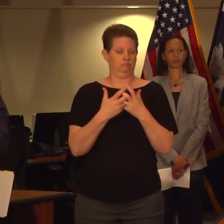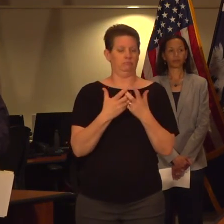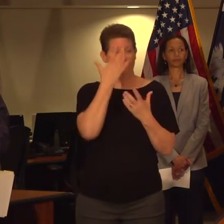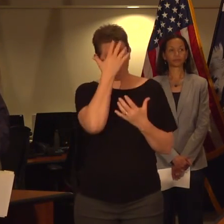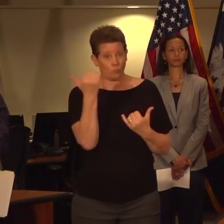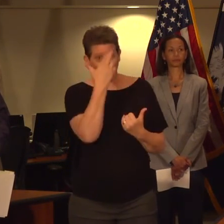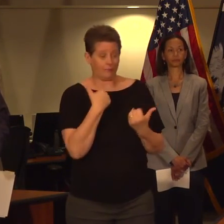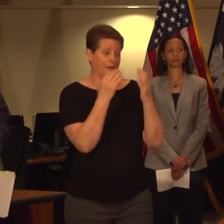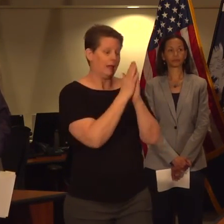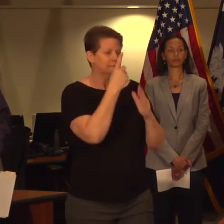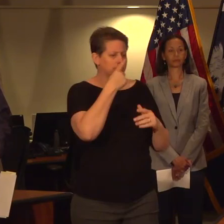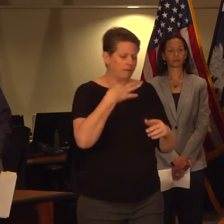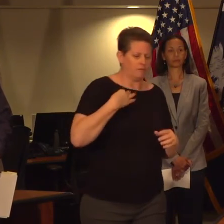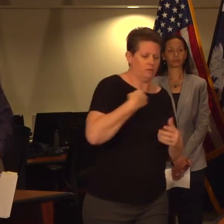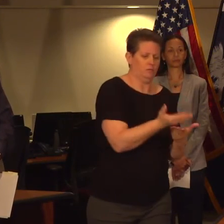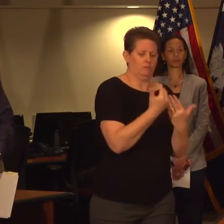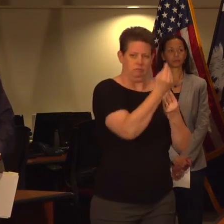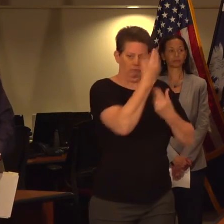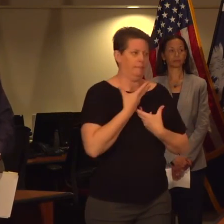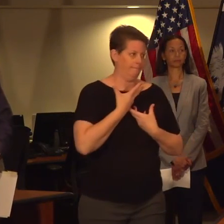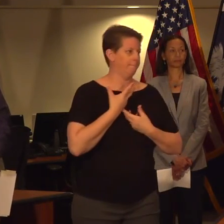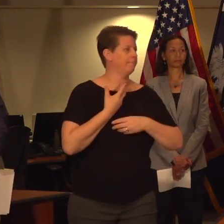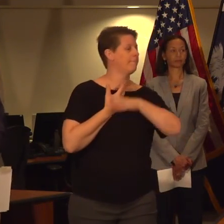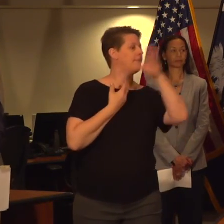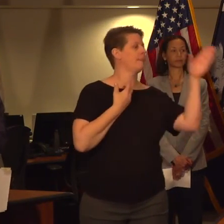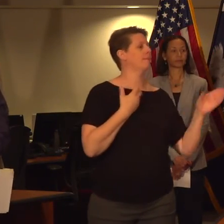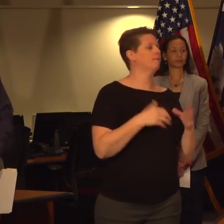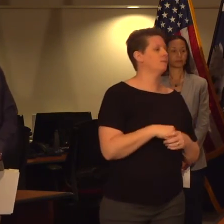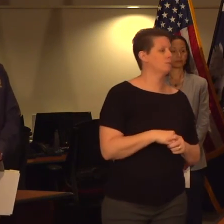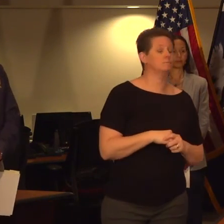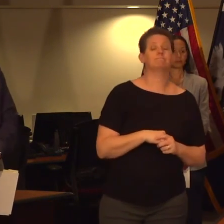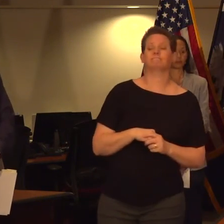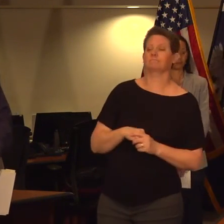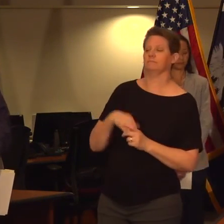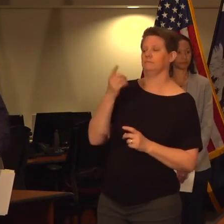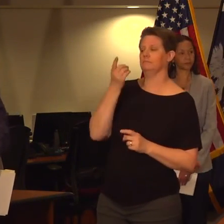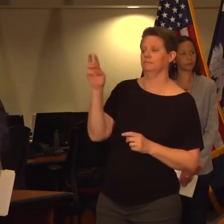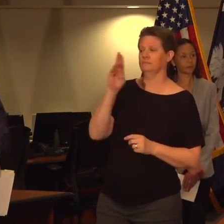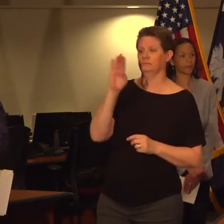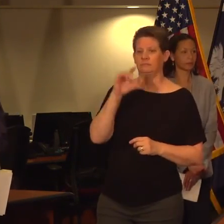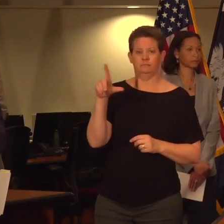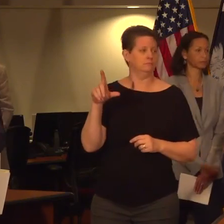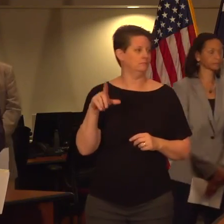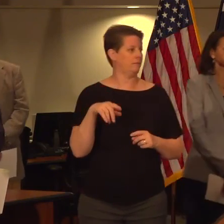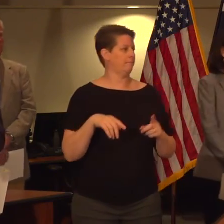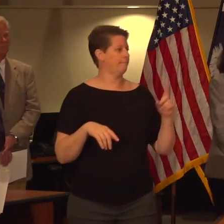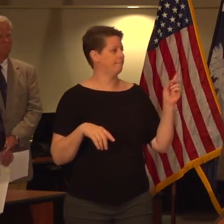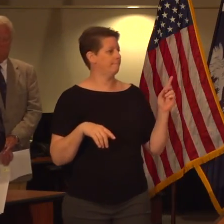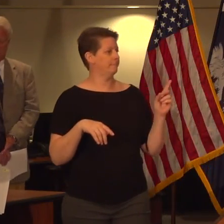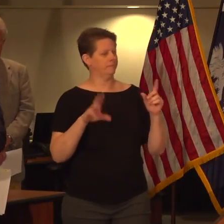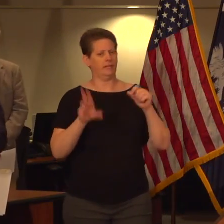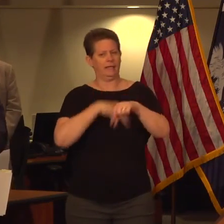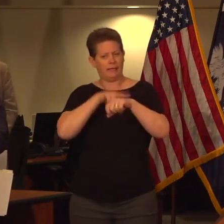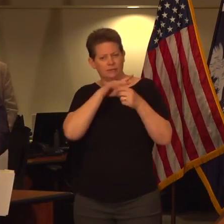to come and give their advice and recommendations. Yes, sir. This question is for Dr. Bell. Dr. Bell, I'm seeing national studies and